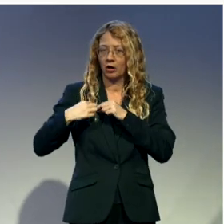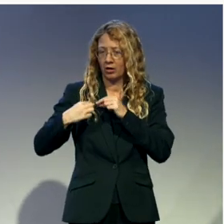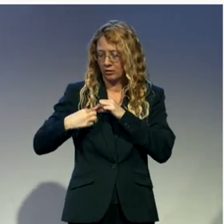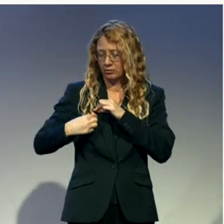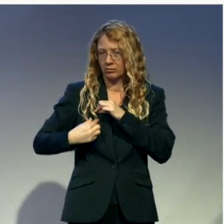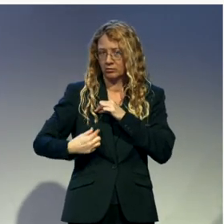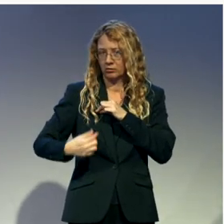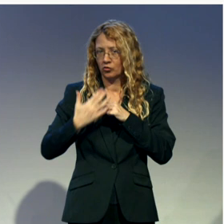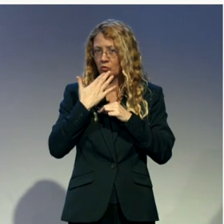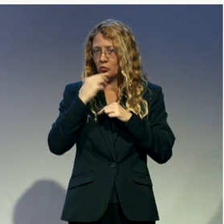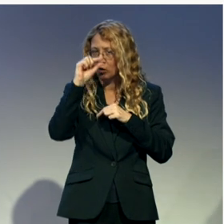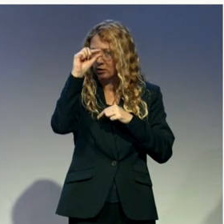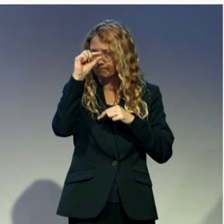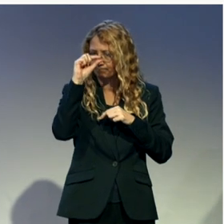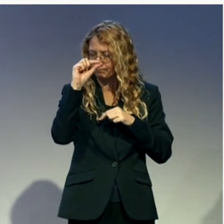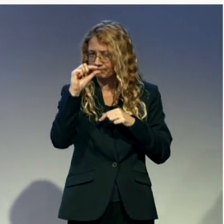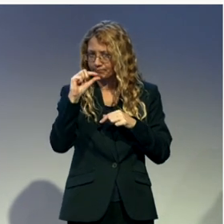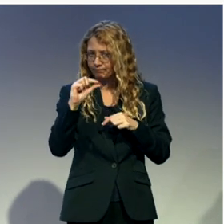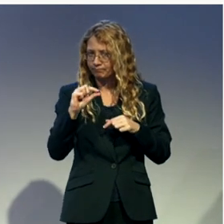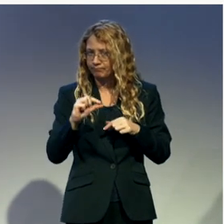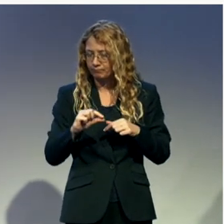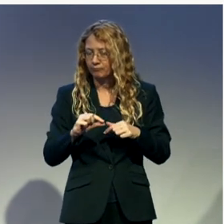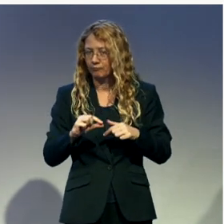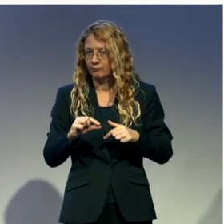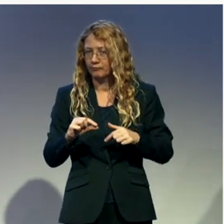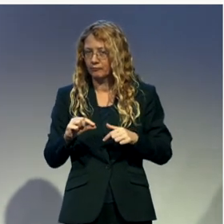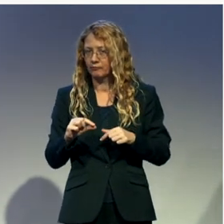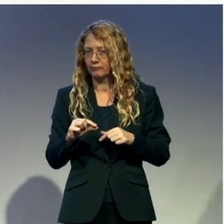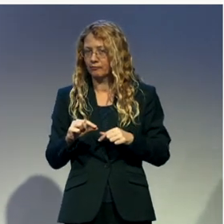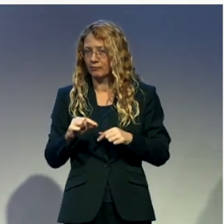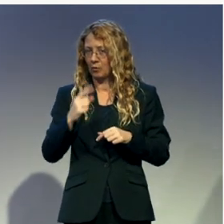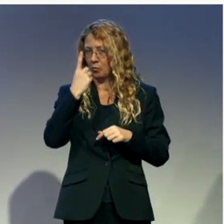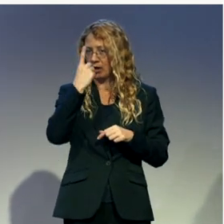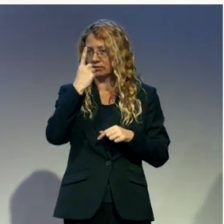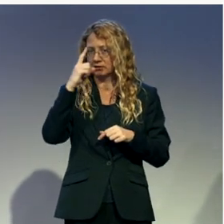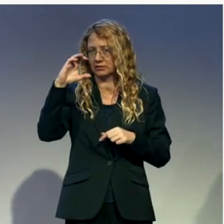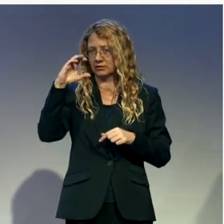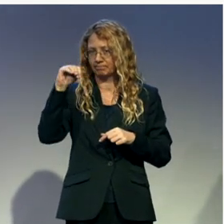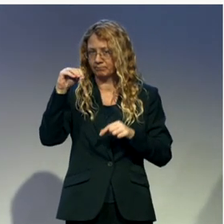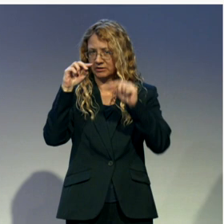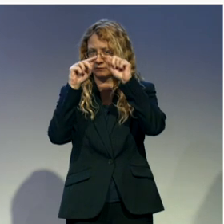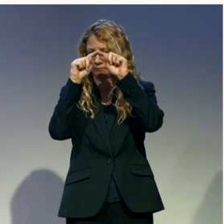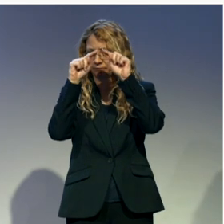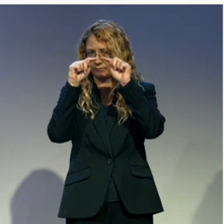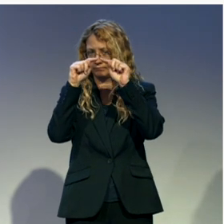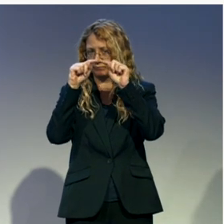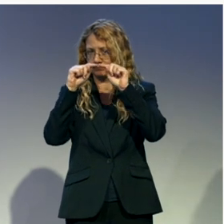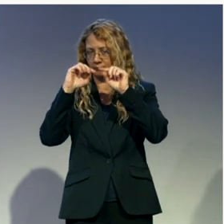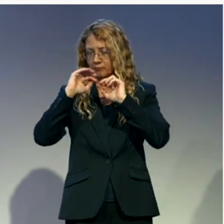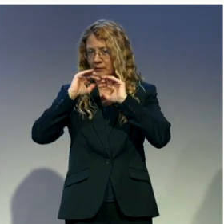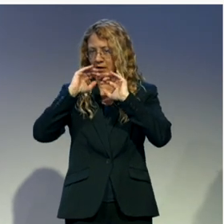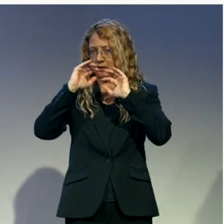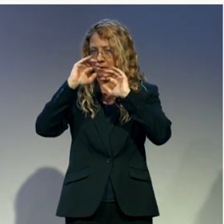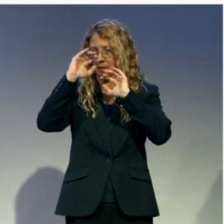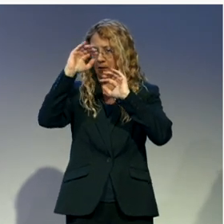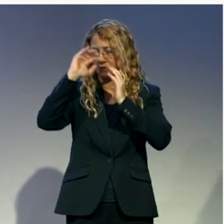centimeter by centimeter a tape. Each square is a centimeter each, and it has different braille dots, each square. There are only 3